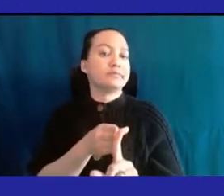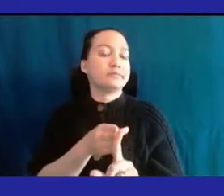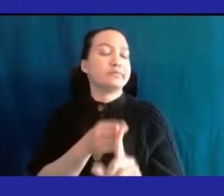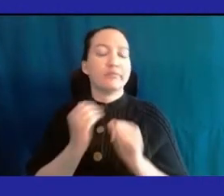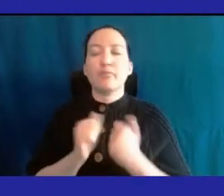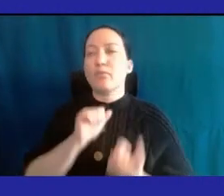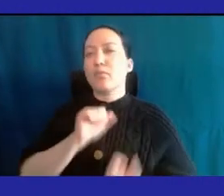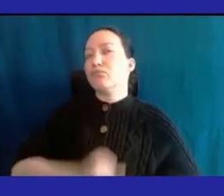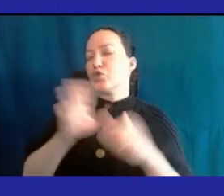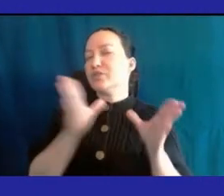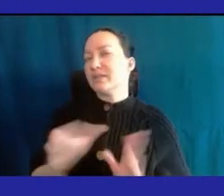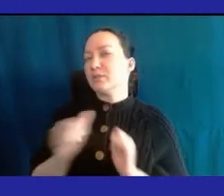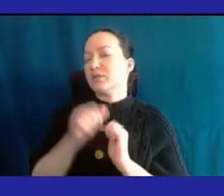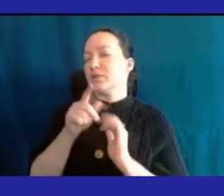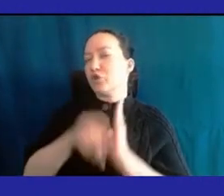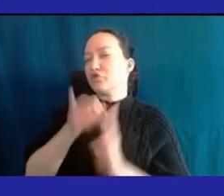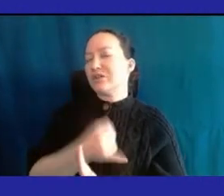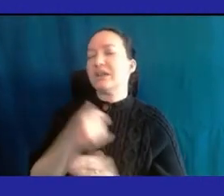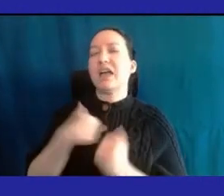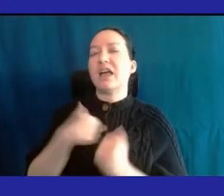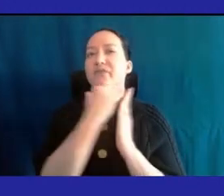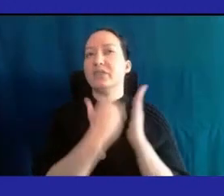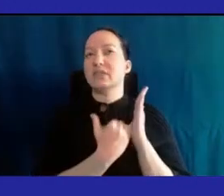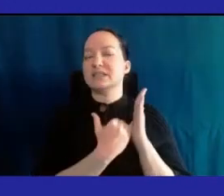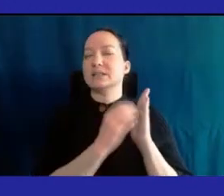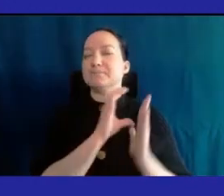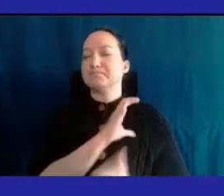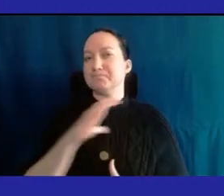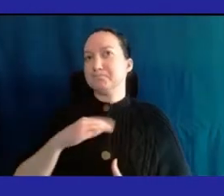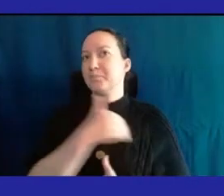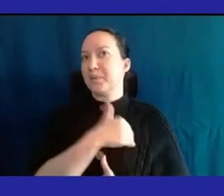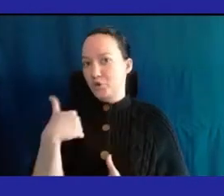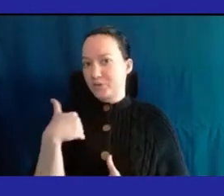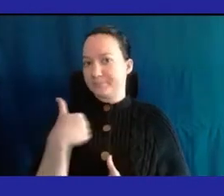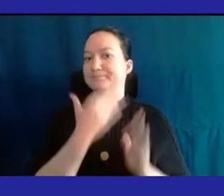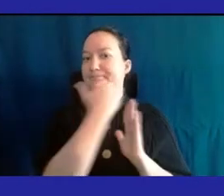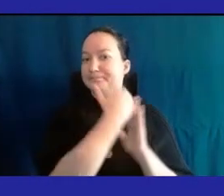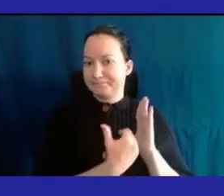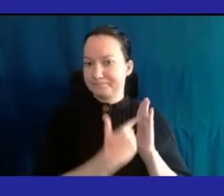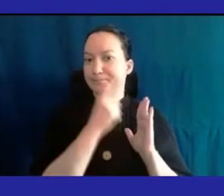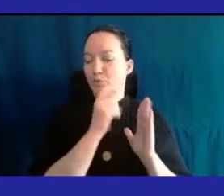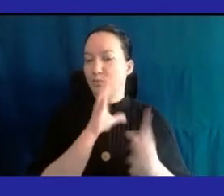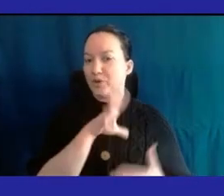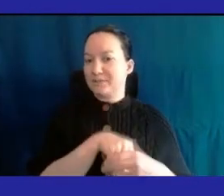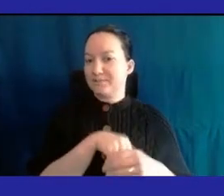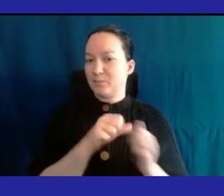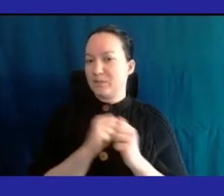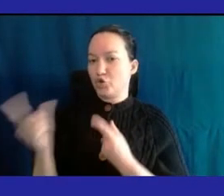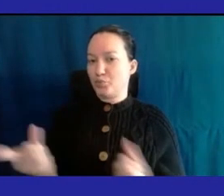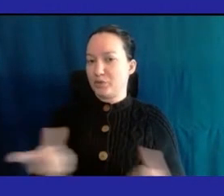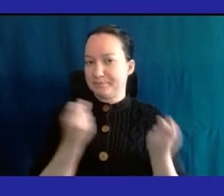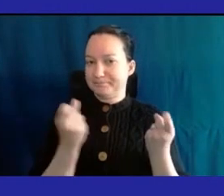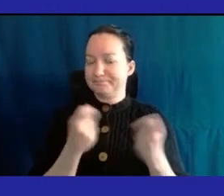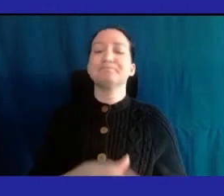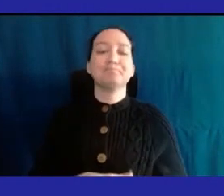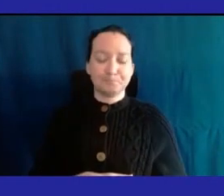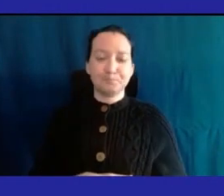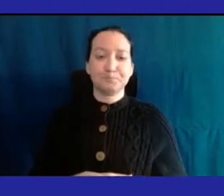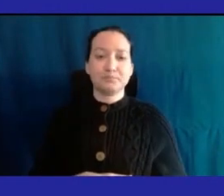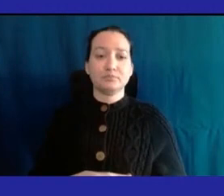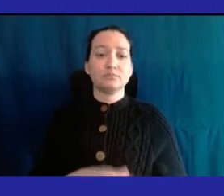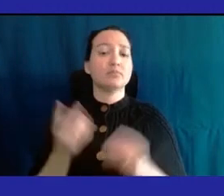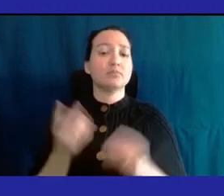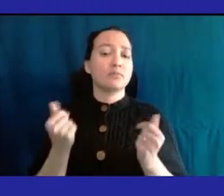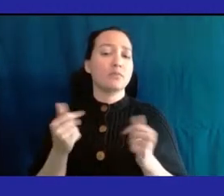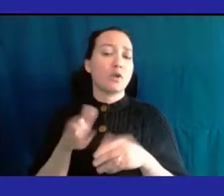project. There's a list of evaluation committee members that participated in the procurement. And quick overview on